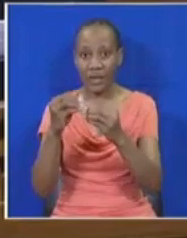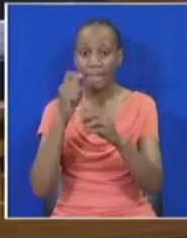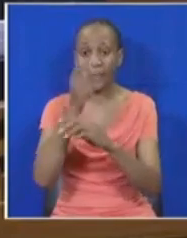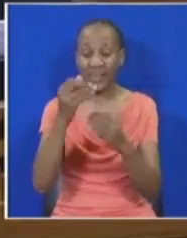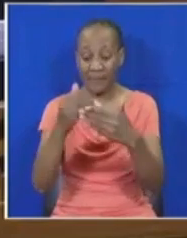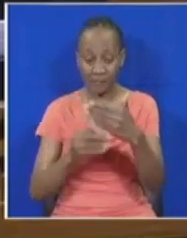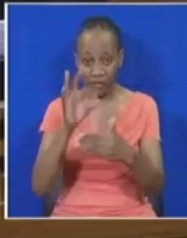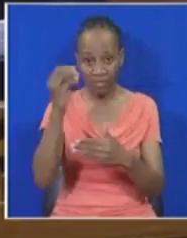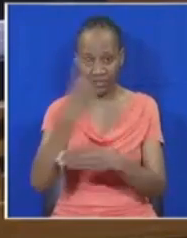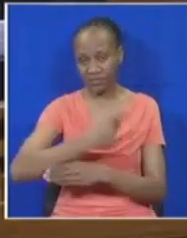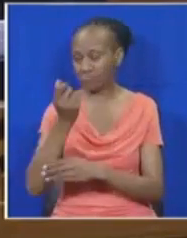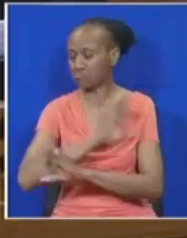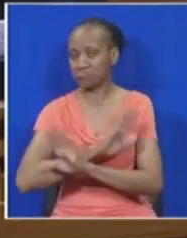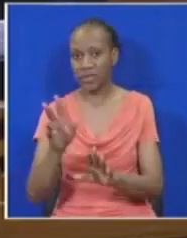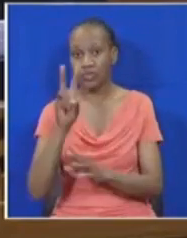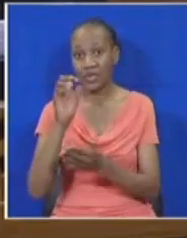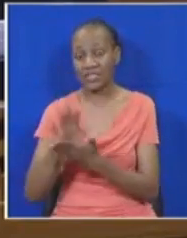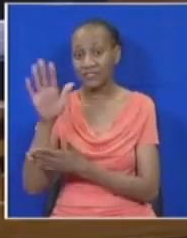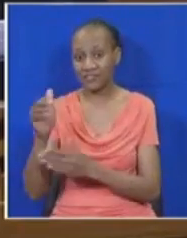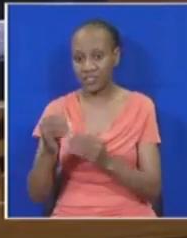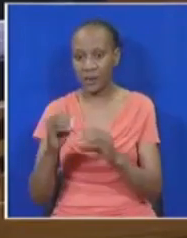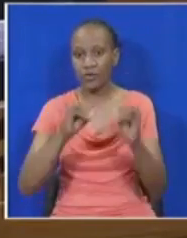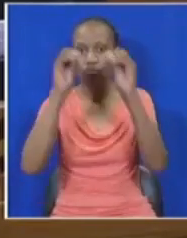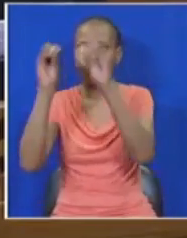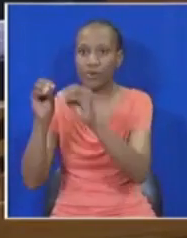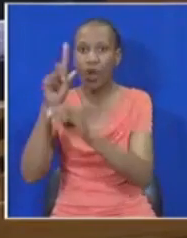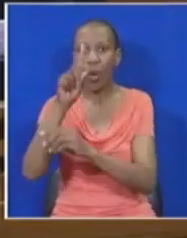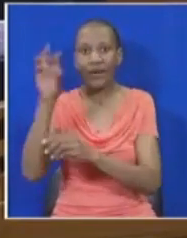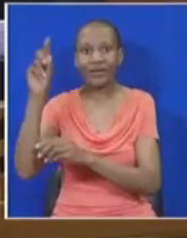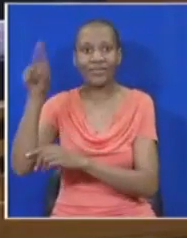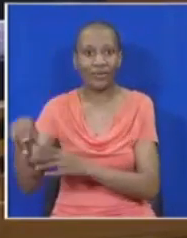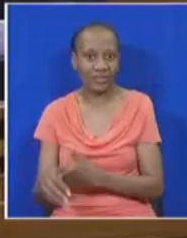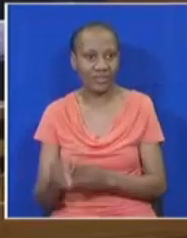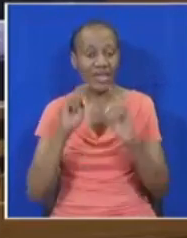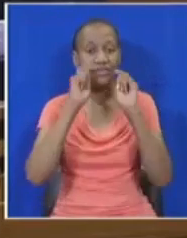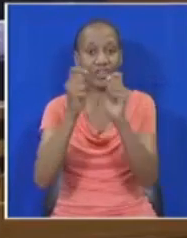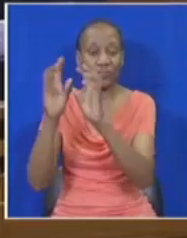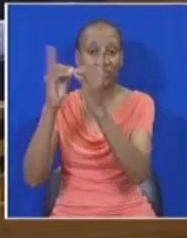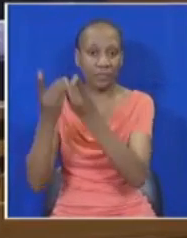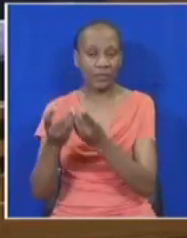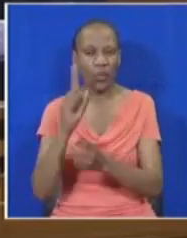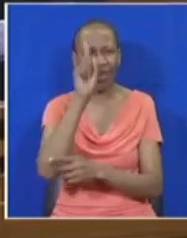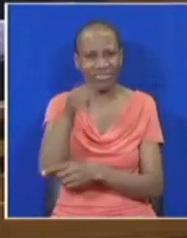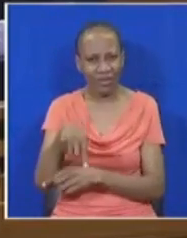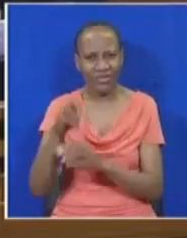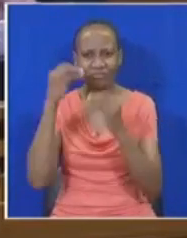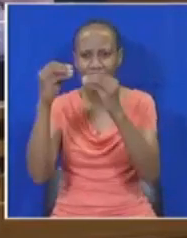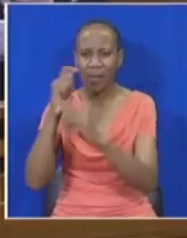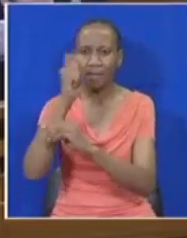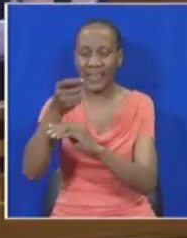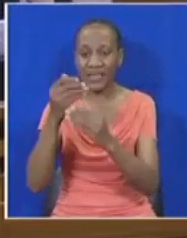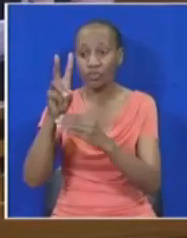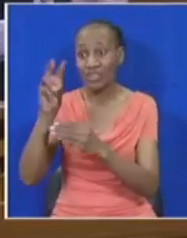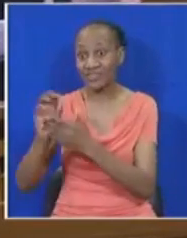days. In 2015, they have moved to 100,000. Department of Transport, 1,000 invoices were not paid. In 2015, they